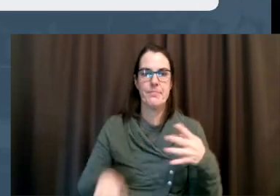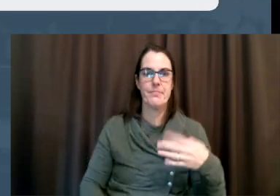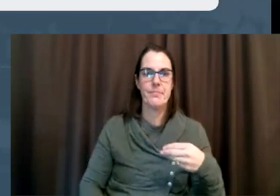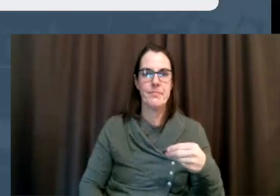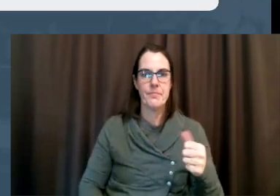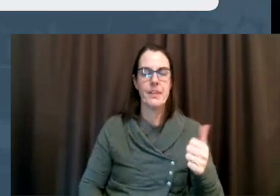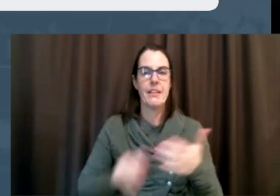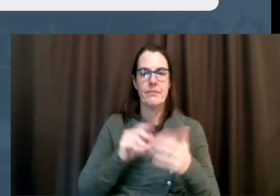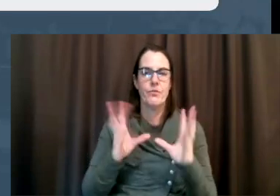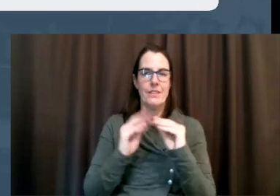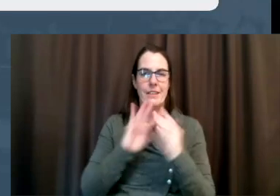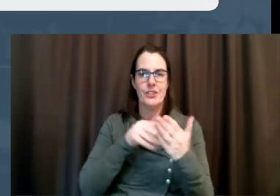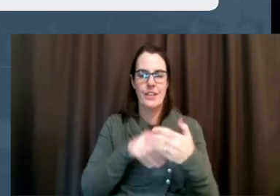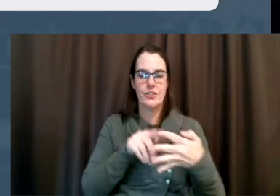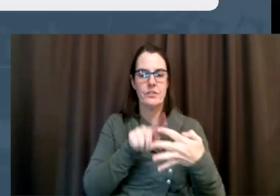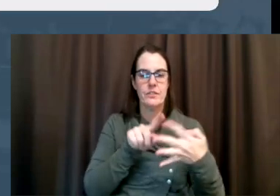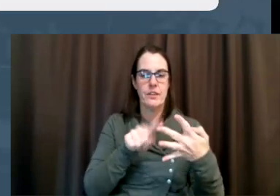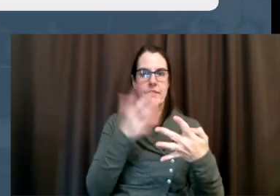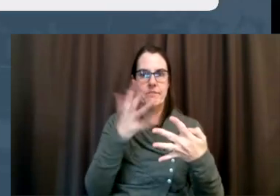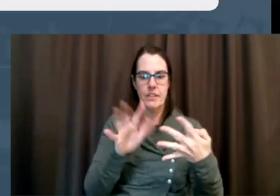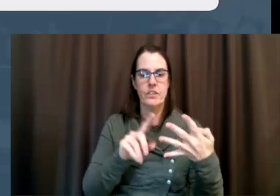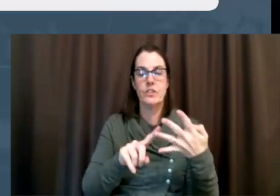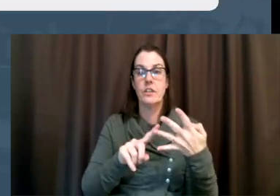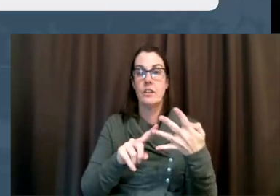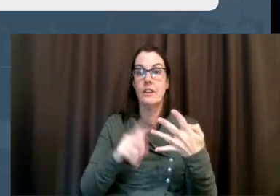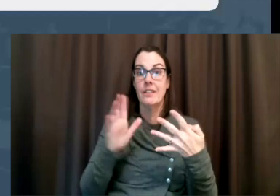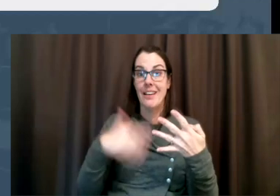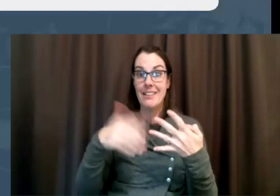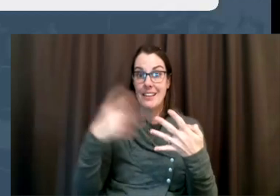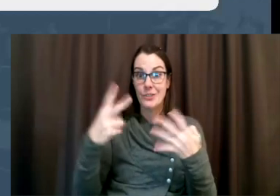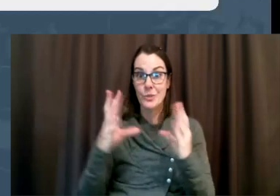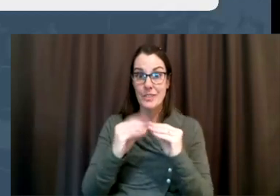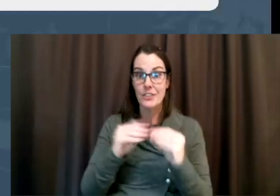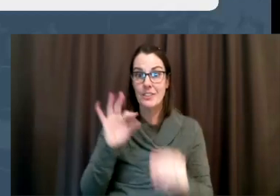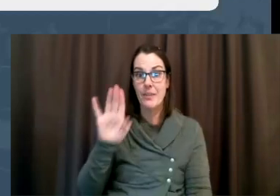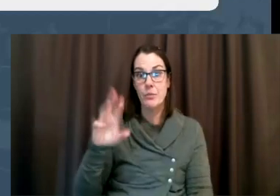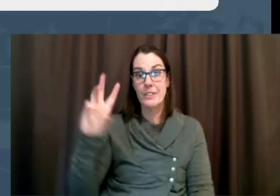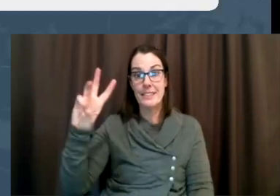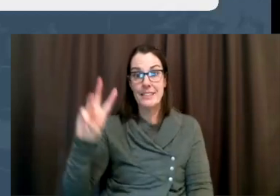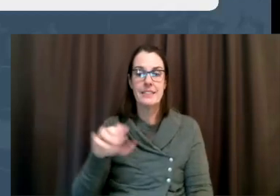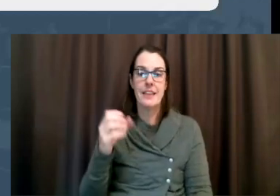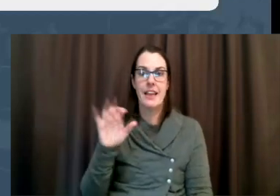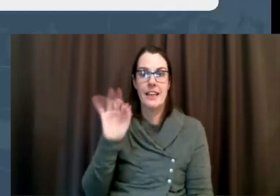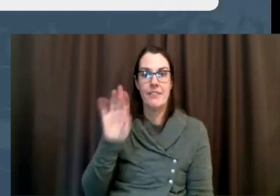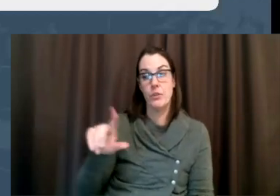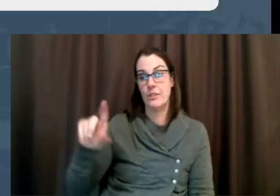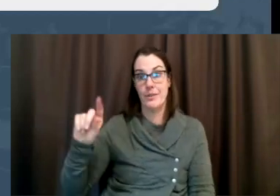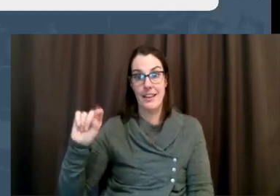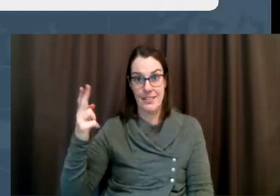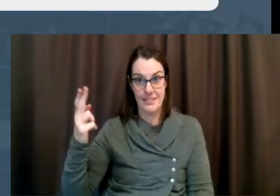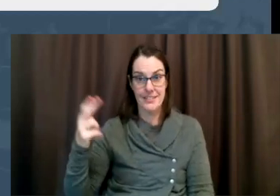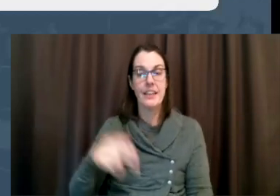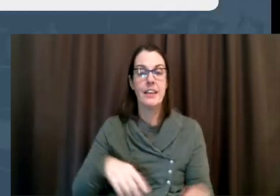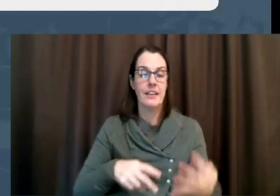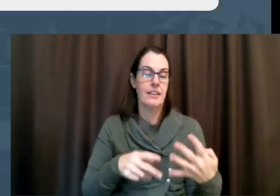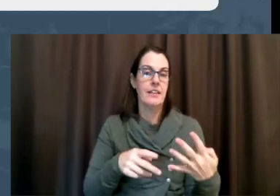schedule? Yeah, thanks. We have our next two sessions coming up on February 6th and February 20th. Kyle and